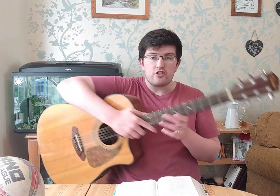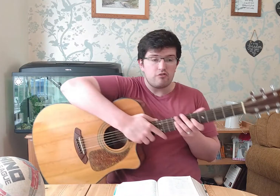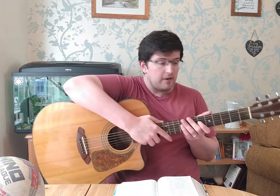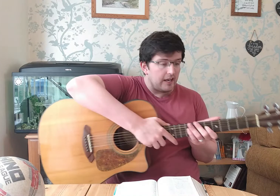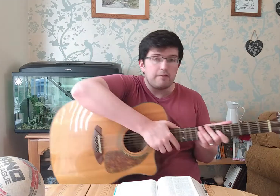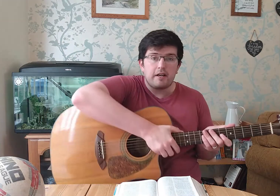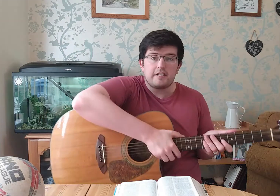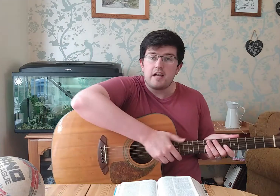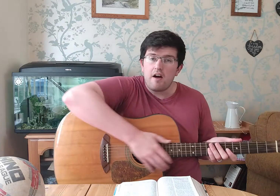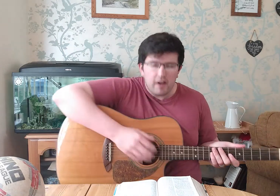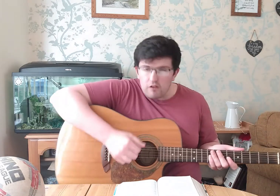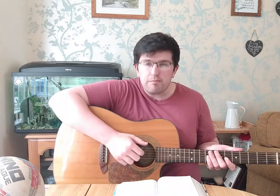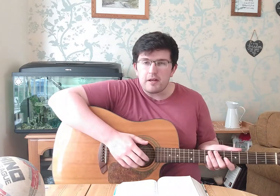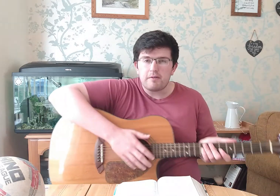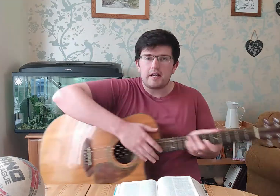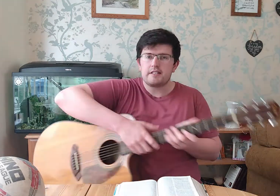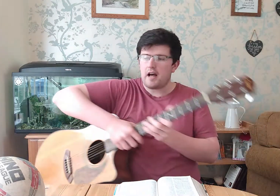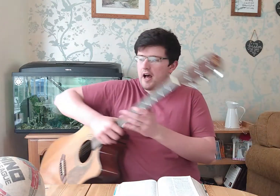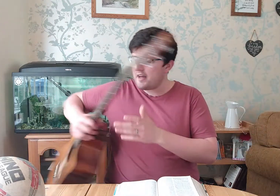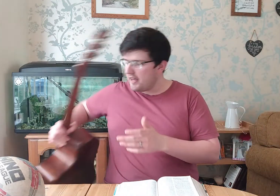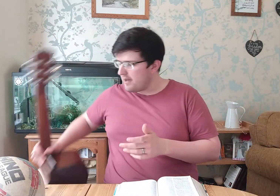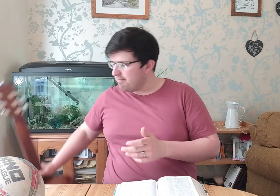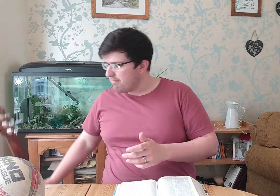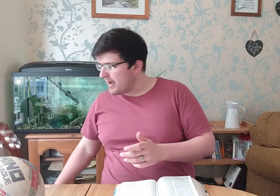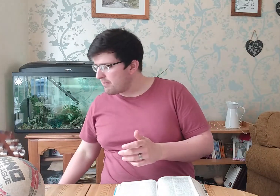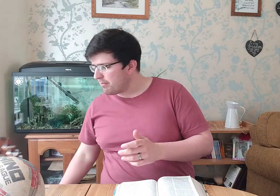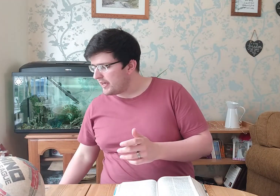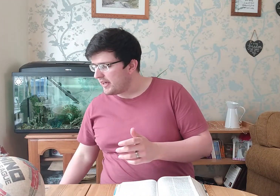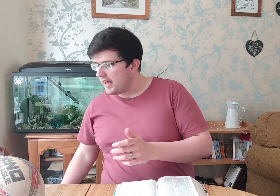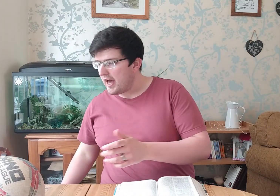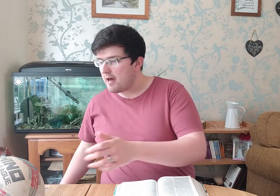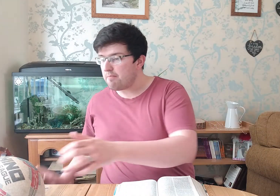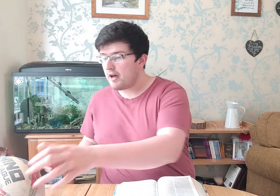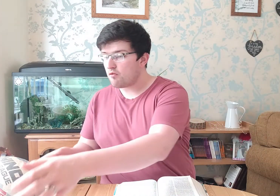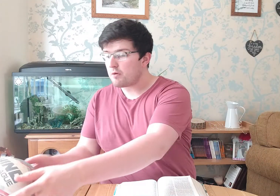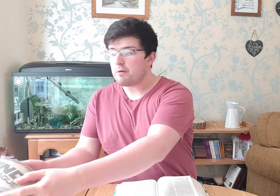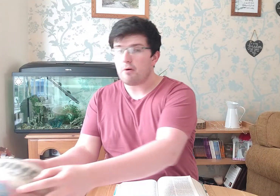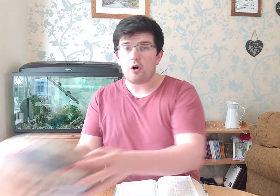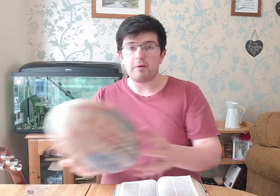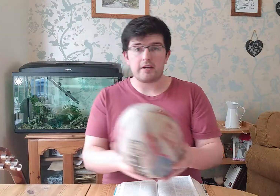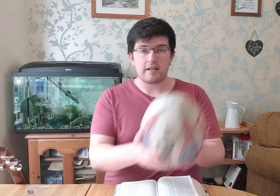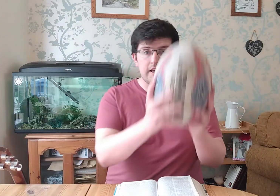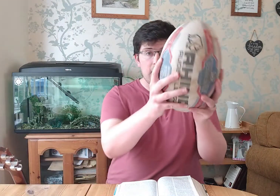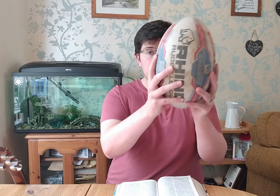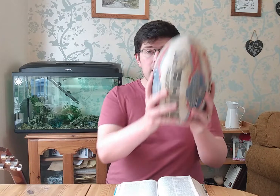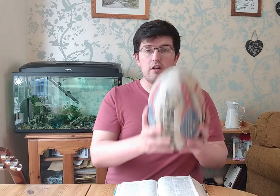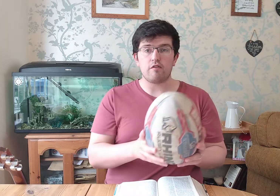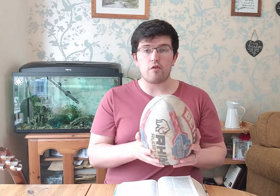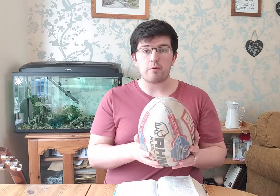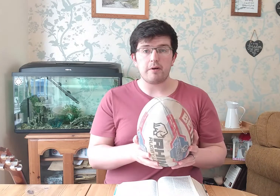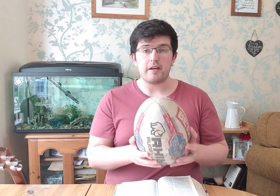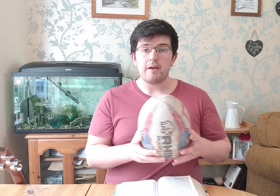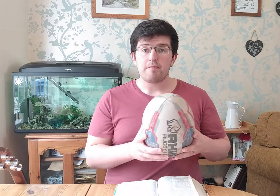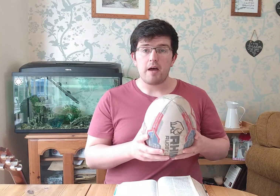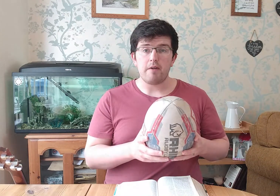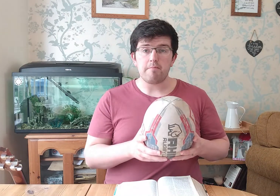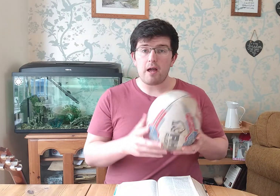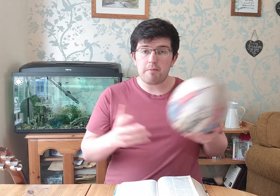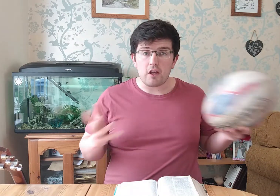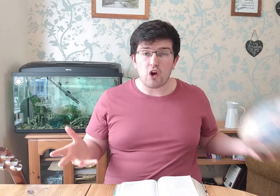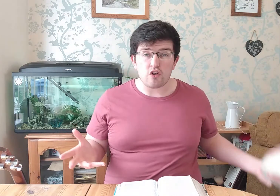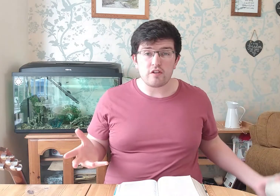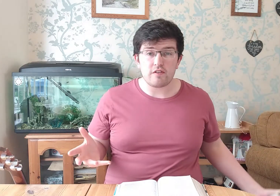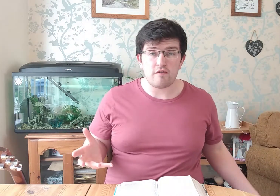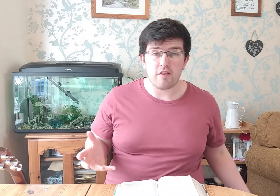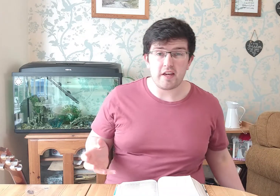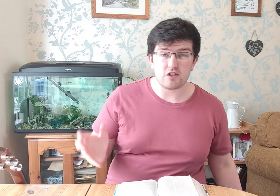musical instrument like my guitar. I love playing the guitar. It might be my rugby ball because I really love rugby. It might